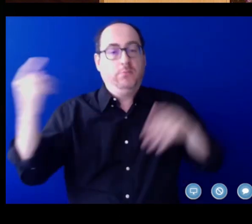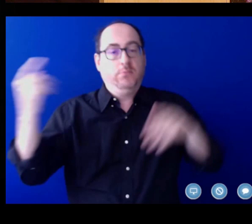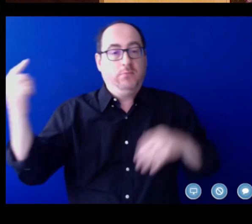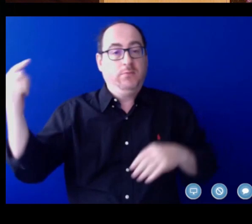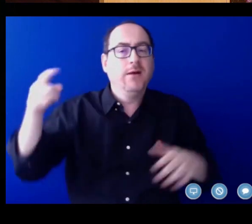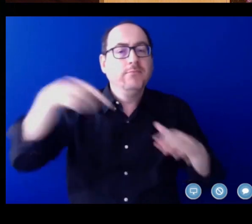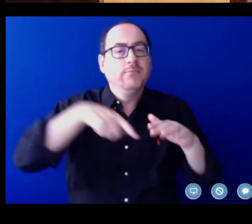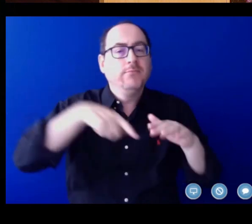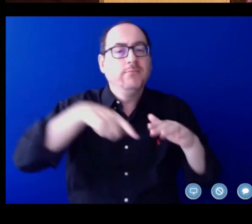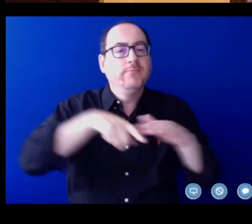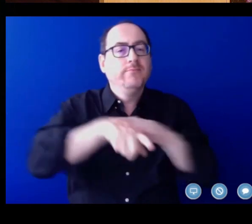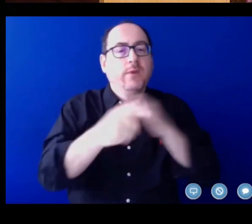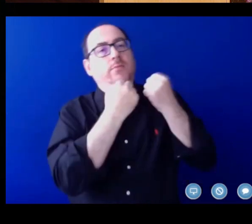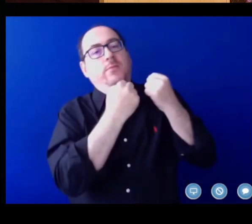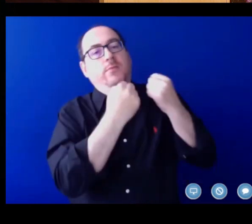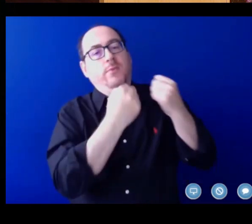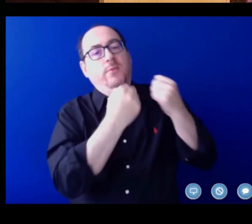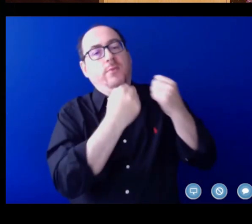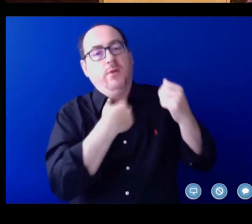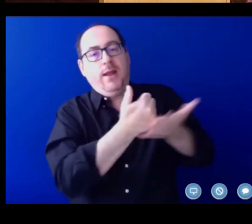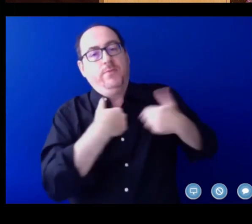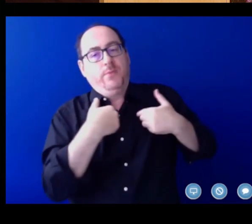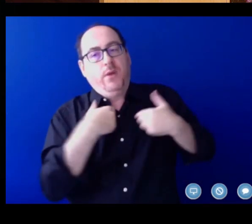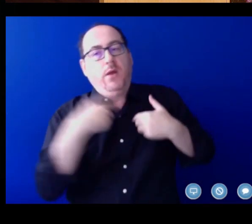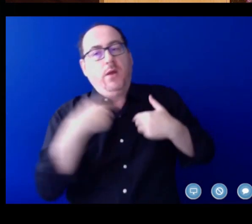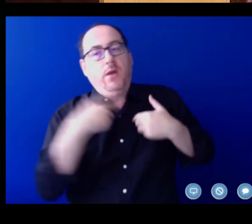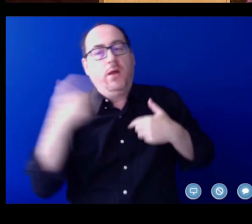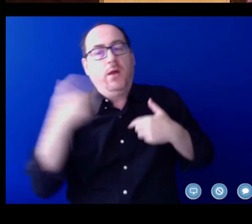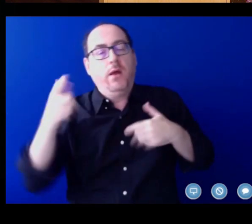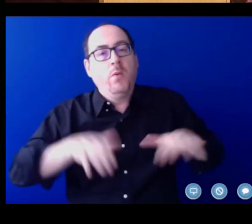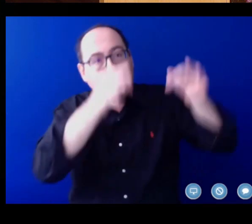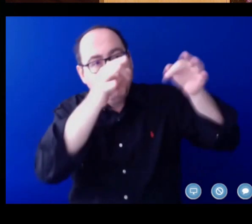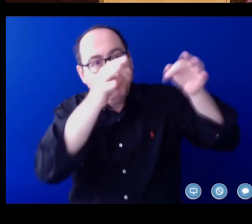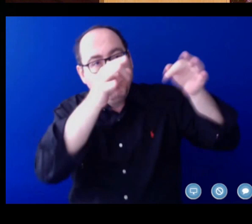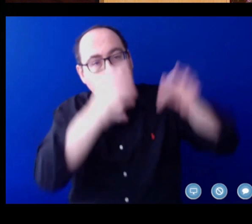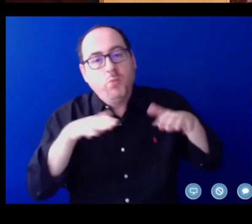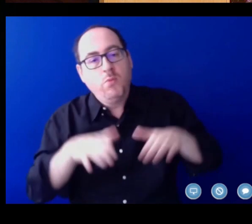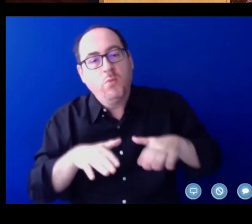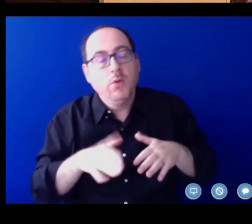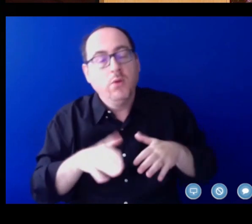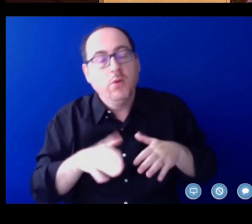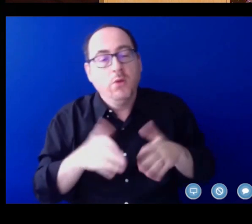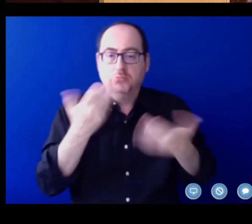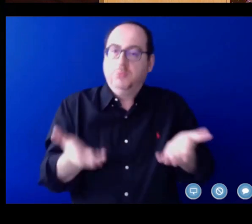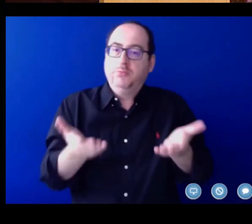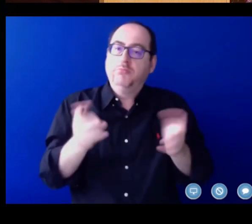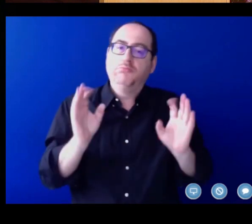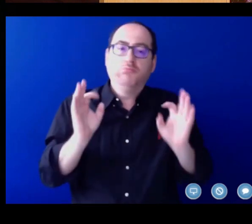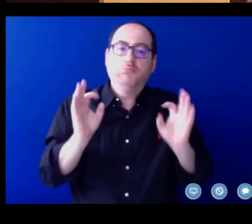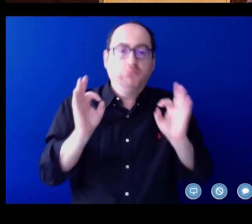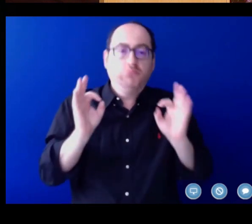legally meet the definition. So that's all very legal, and I'd just like to also propose an alternative